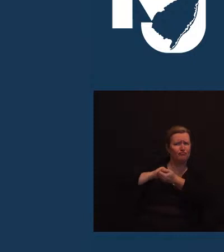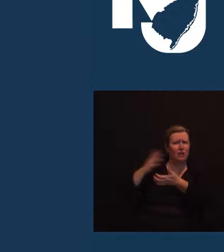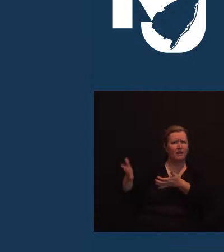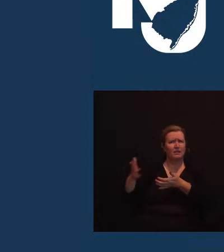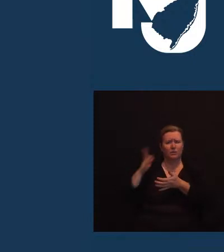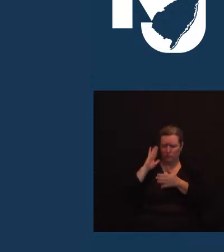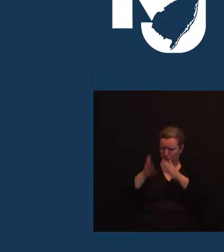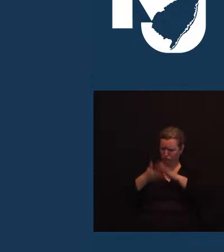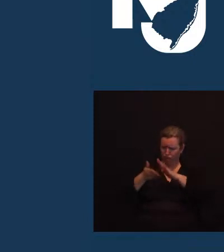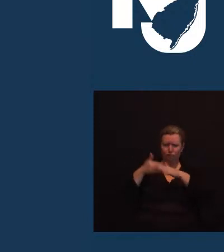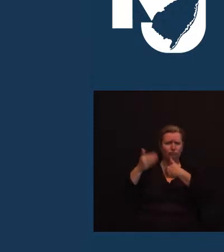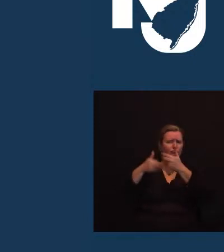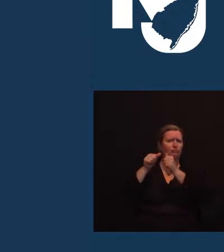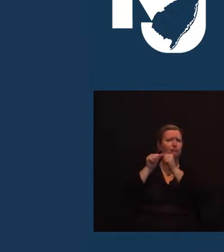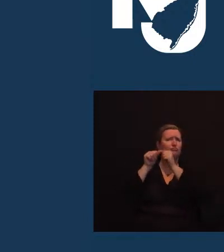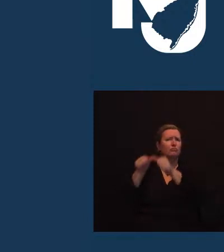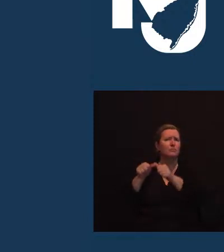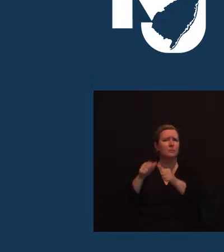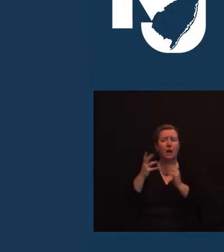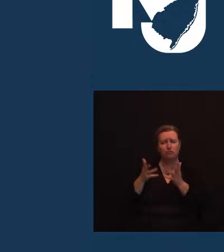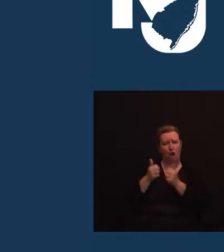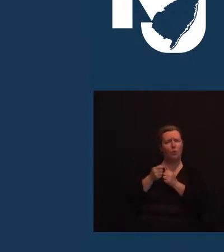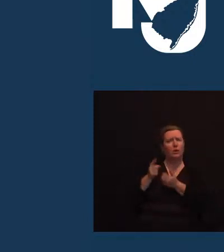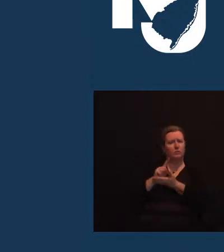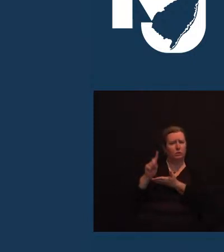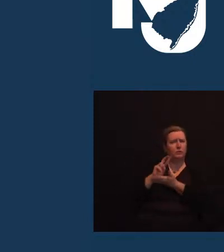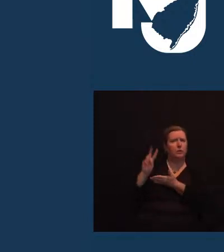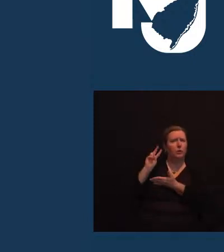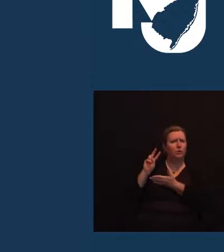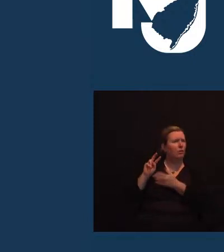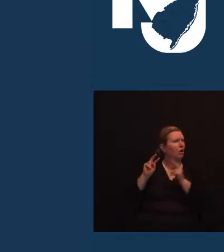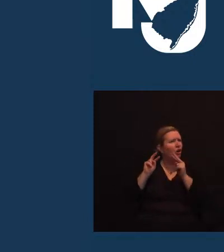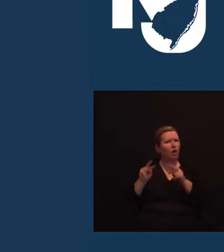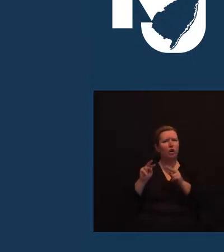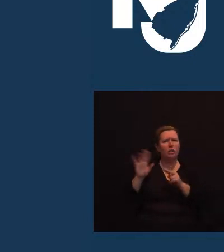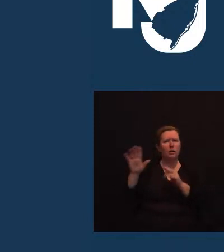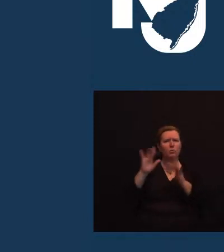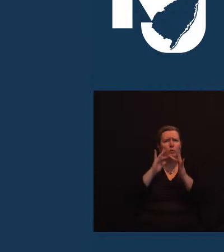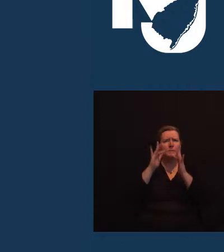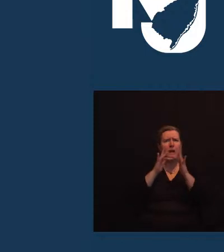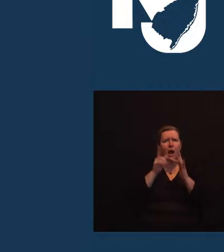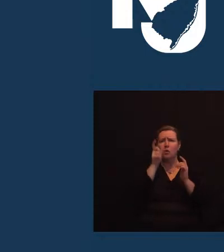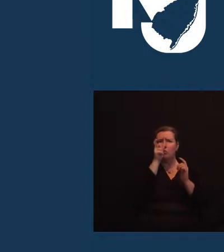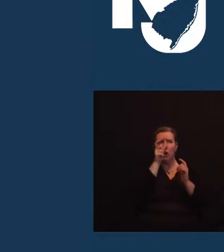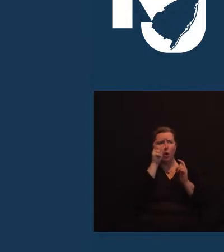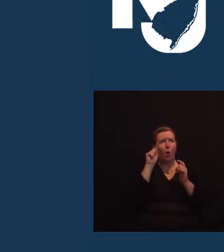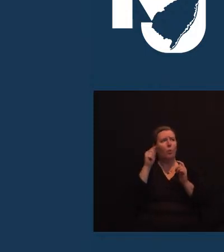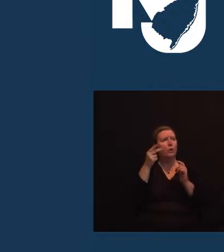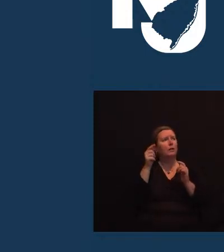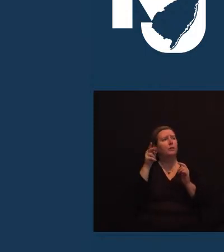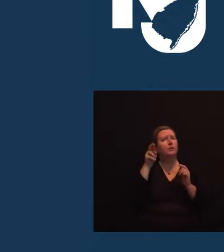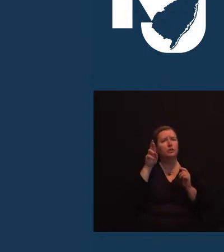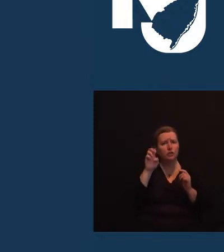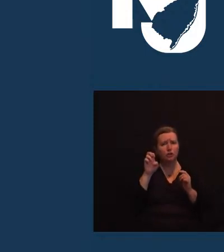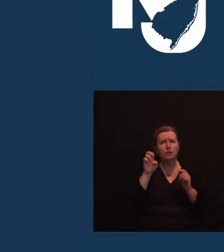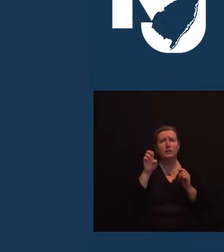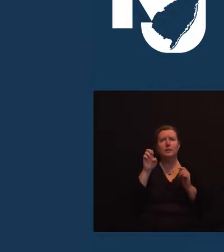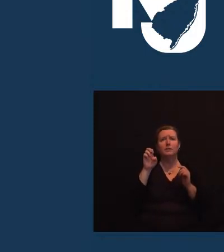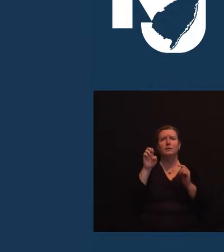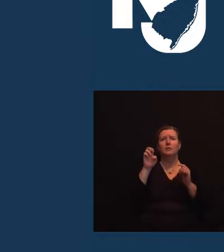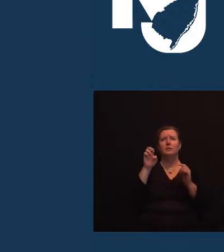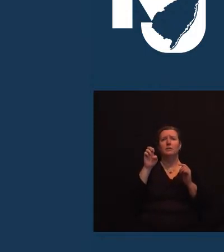great conversation a couple weeks ago. Check them out, rhinotheater.com. And make sure you spell theater the way it is there, R-E at the